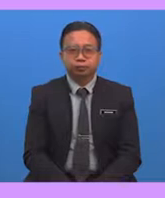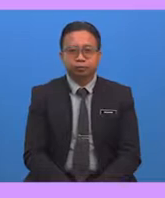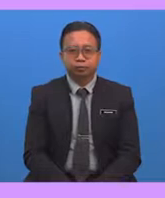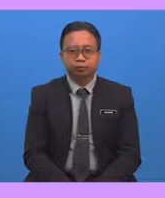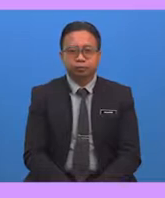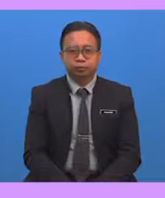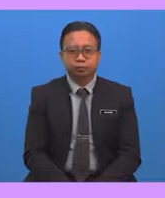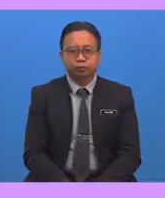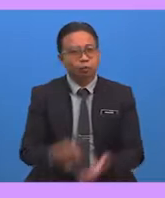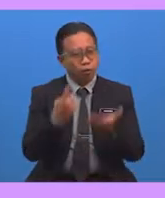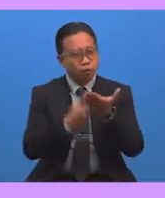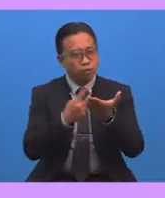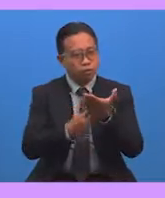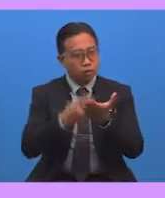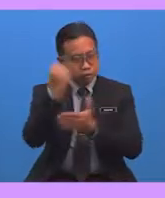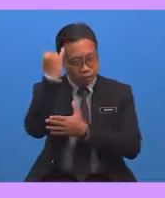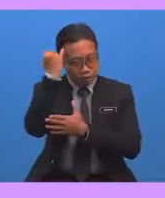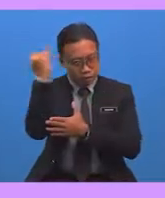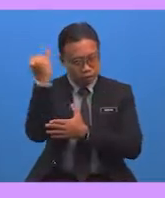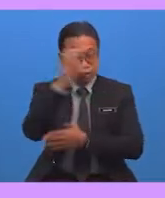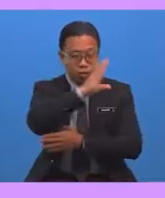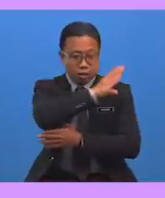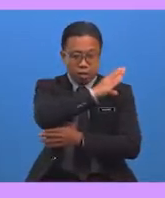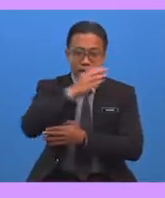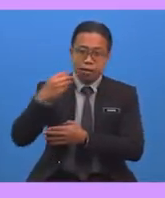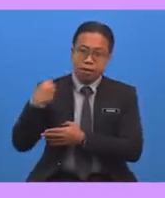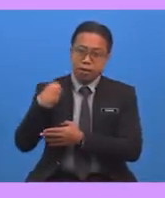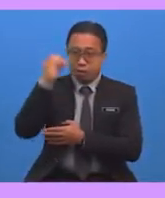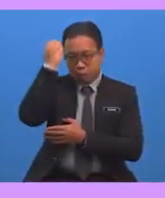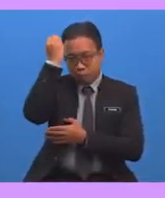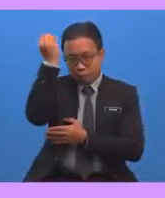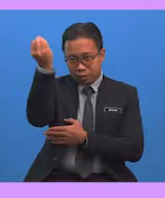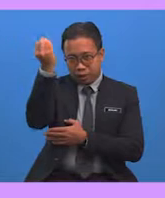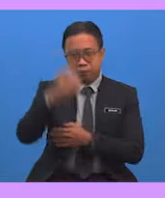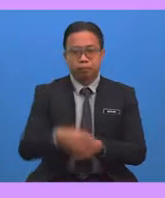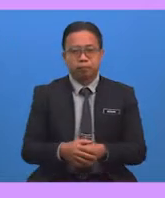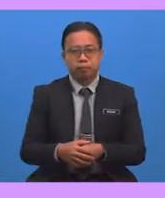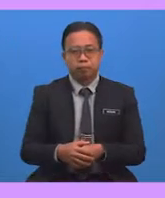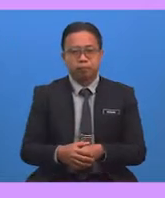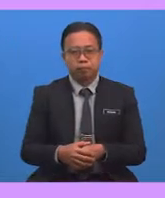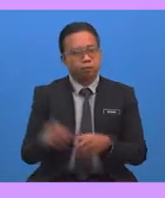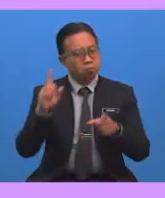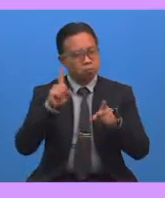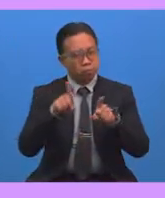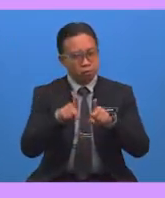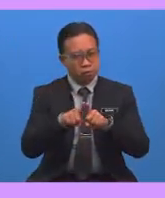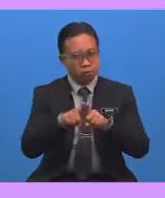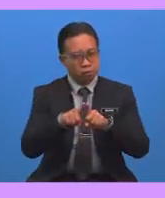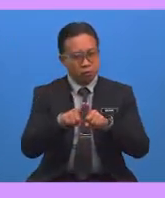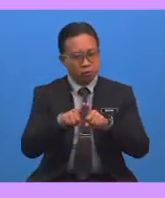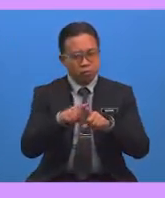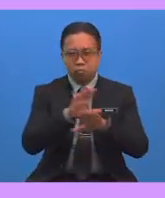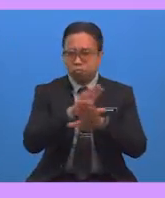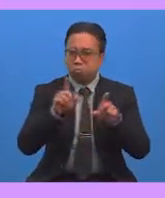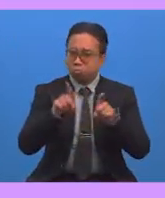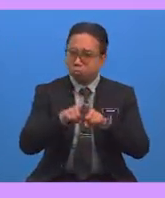to discuss ideas and opinions. It could be argued that, this